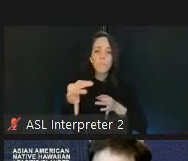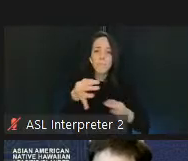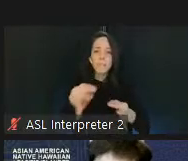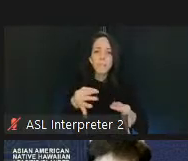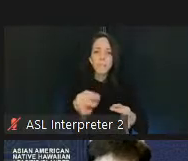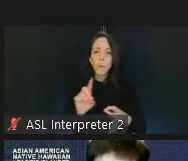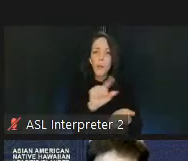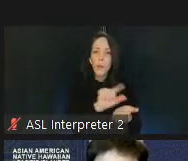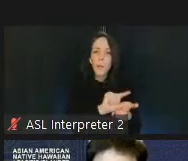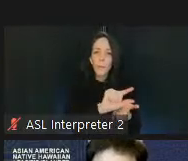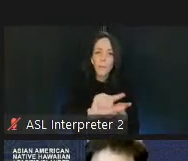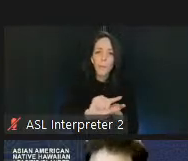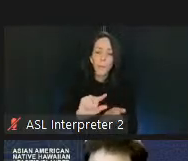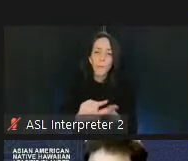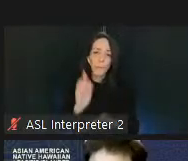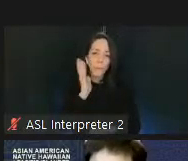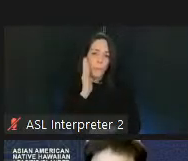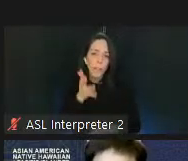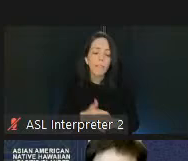Next slide, please.